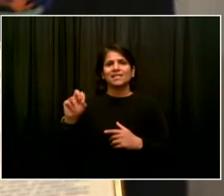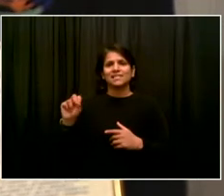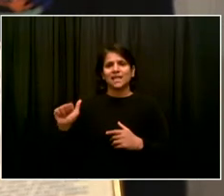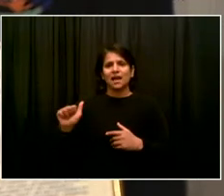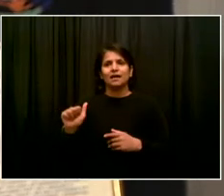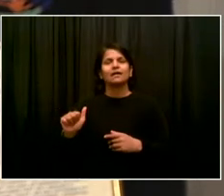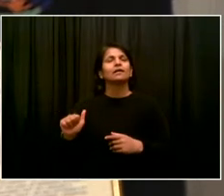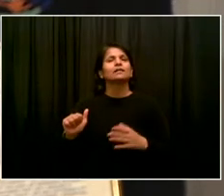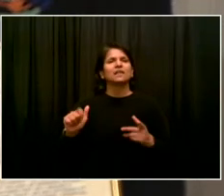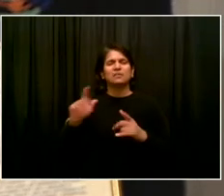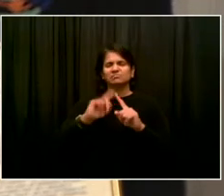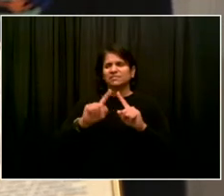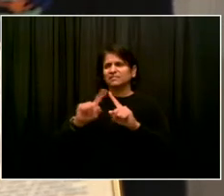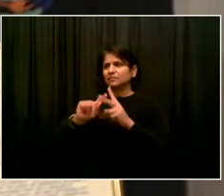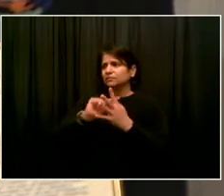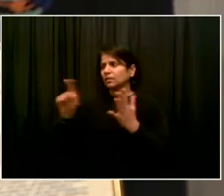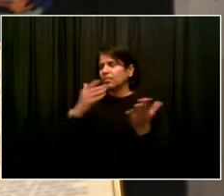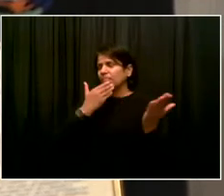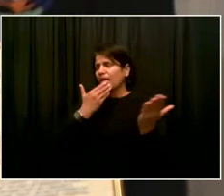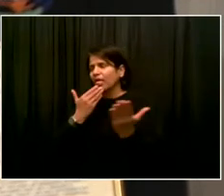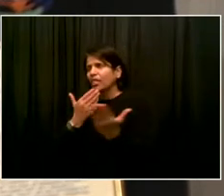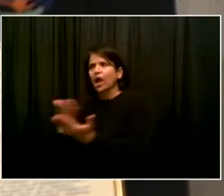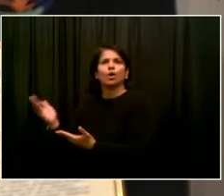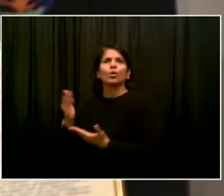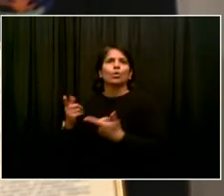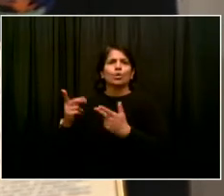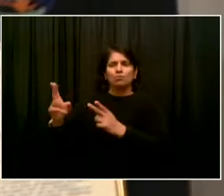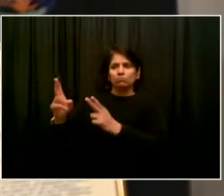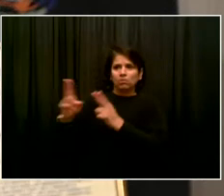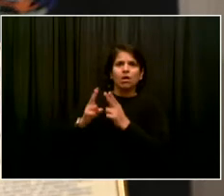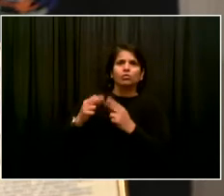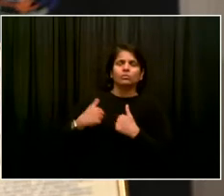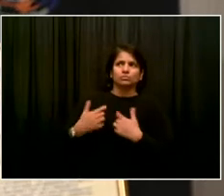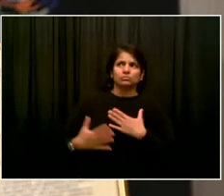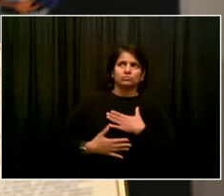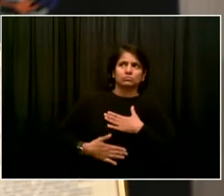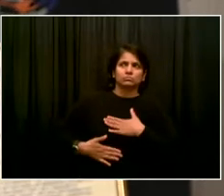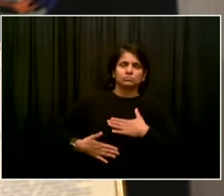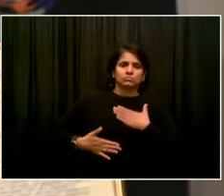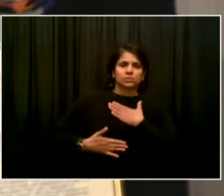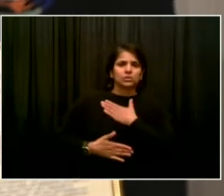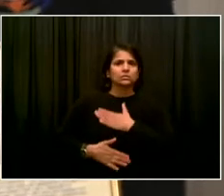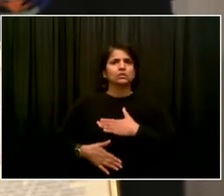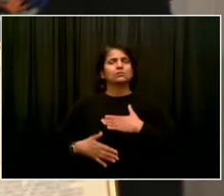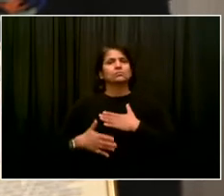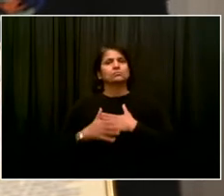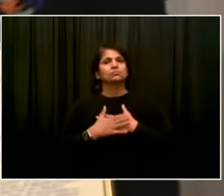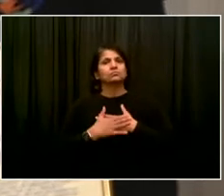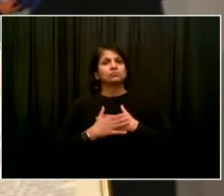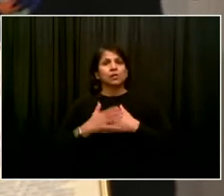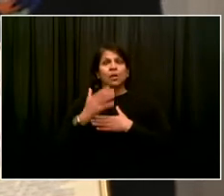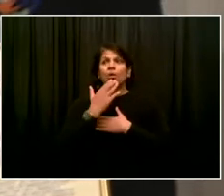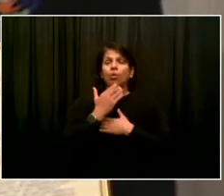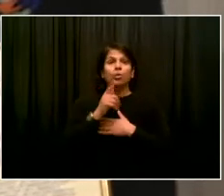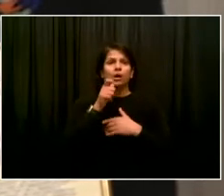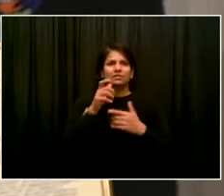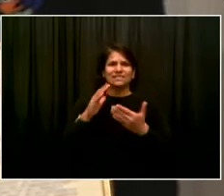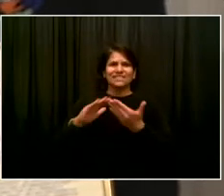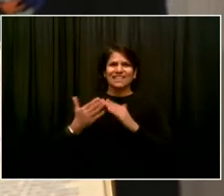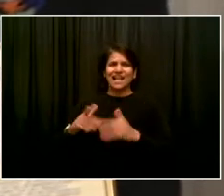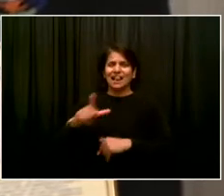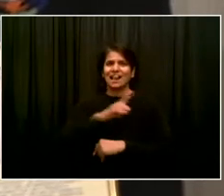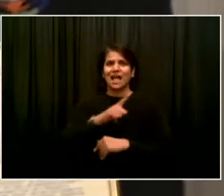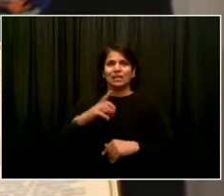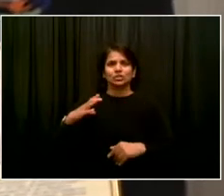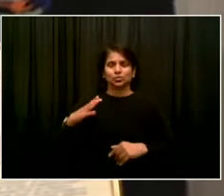say very, you know, thank you to all of the city council members who represent the districts that we all work within, because